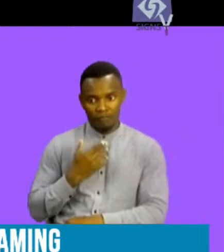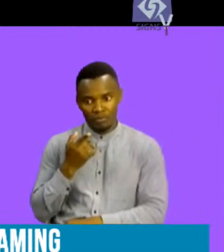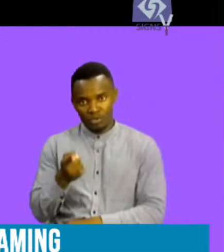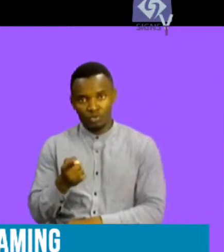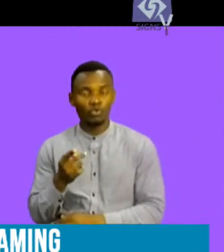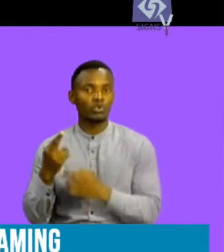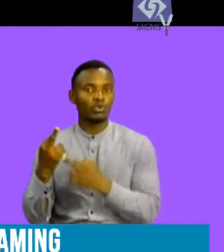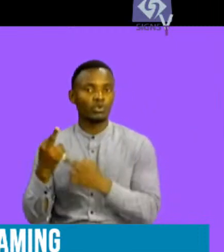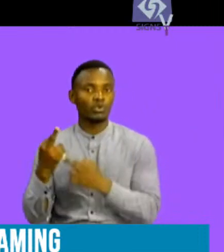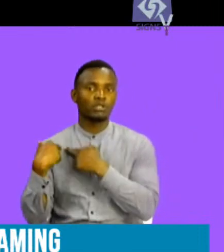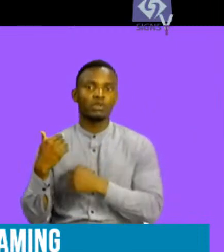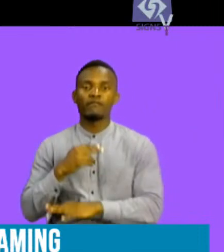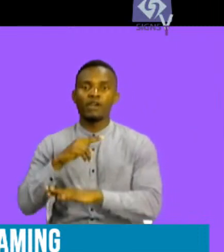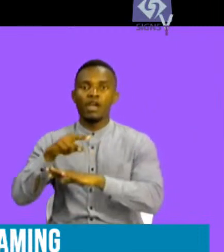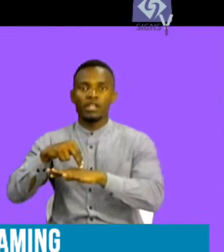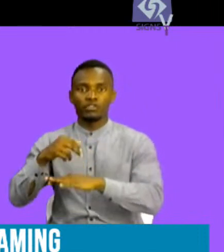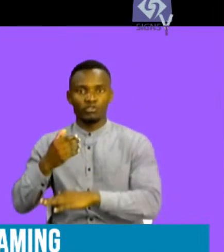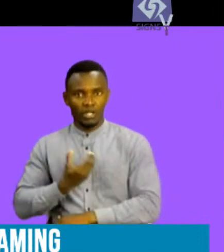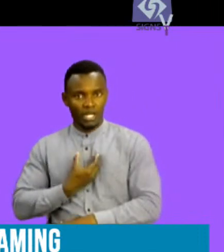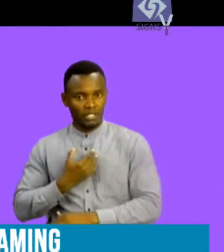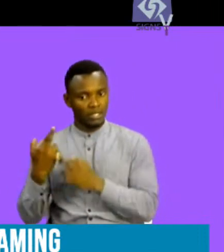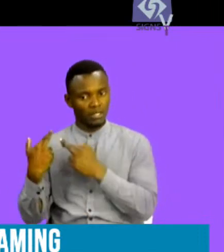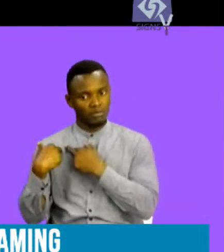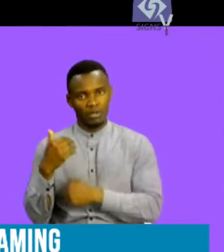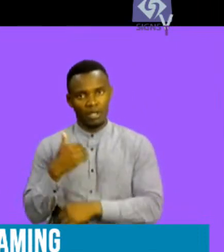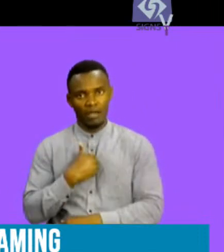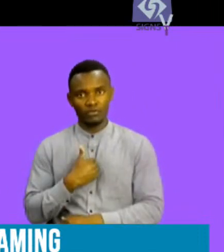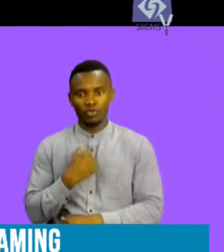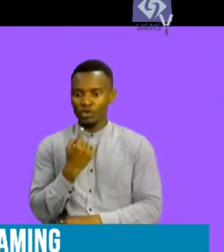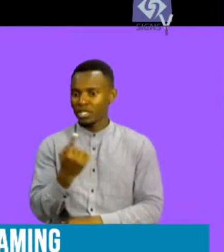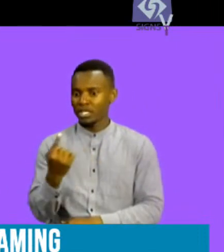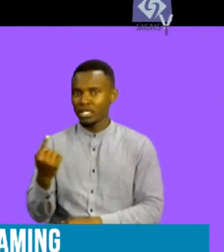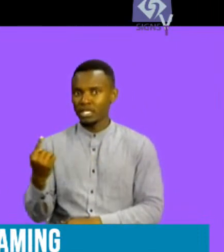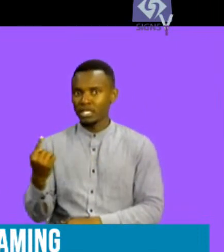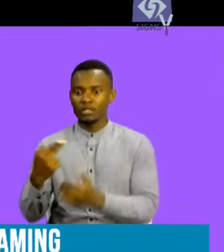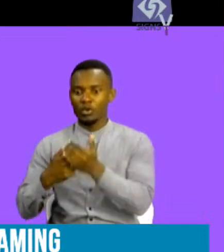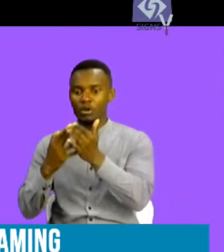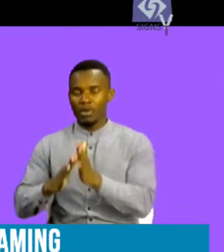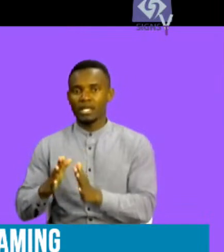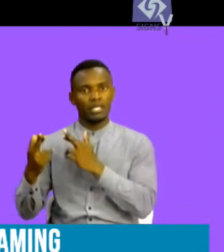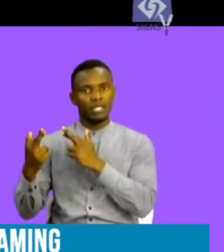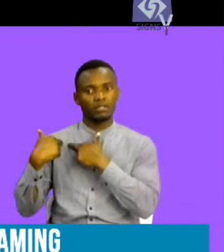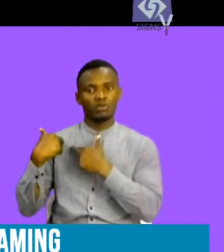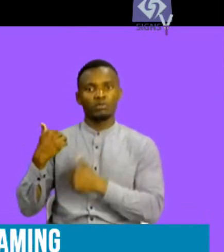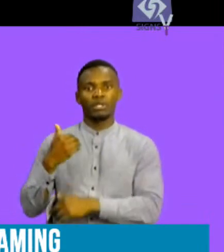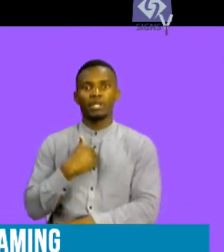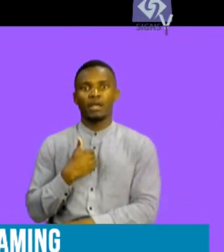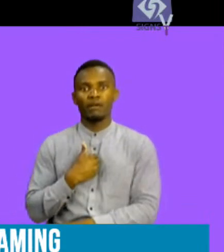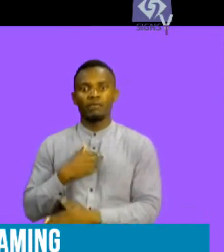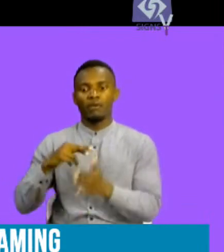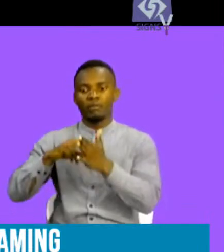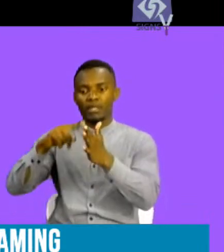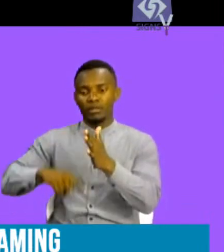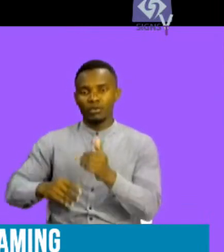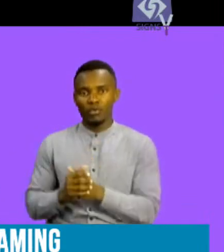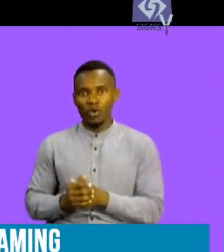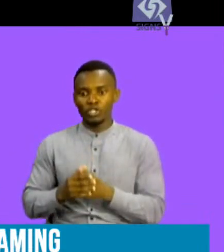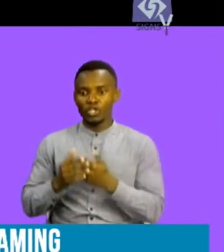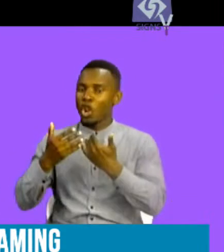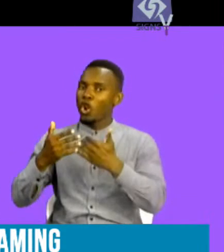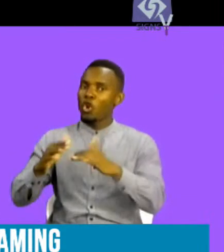National Council has a role, each partner has a role, so you do not lose your identity and you don't lose what you